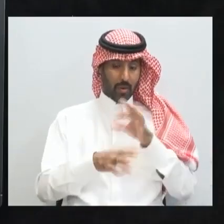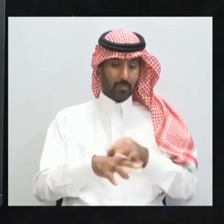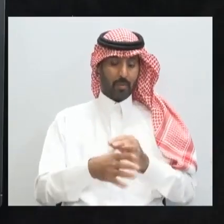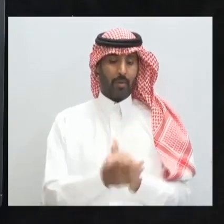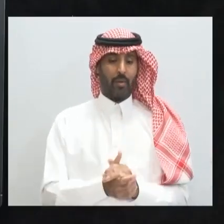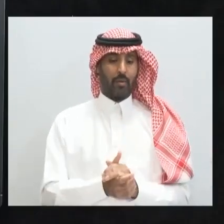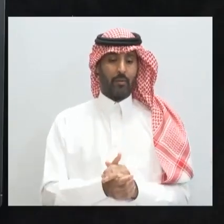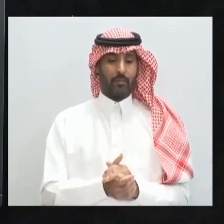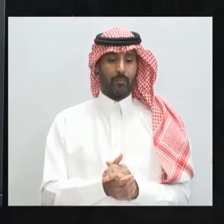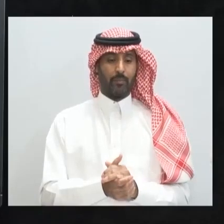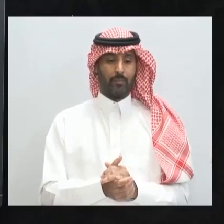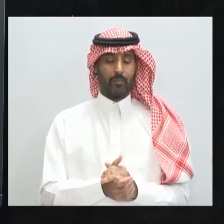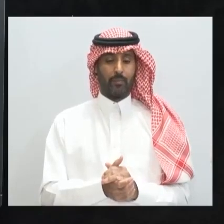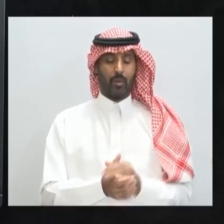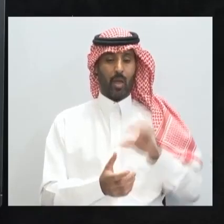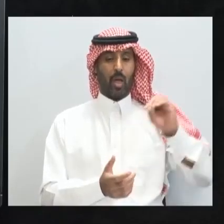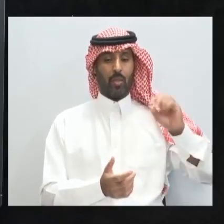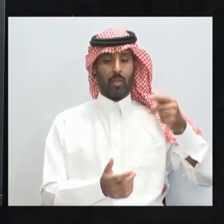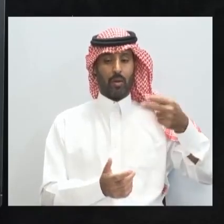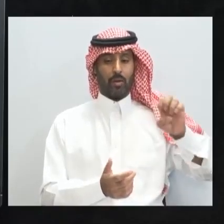one is incorrect and we have here other.